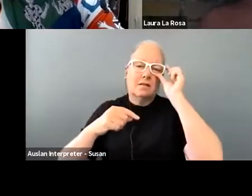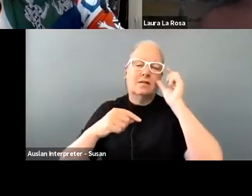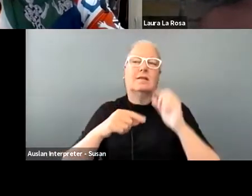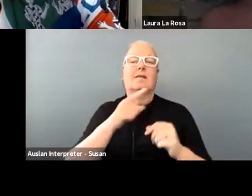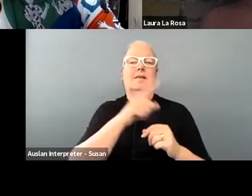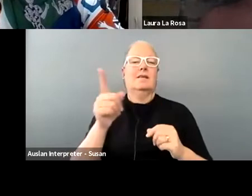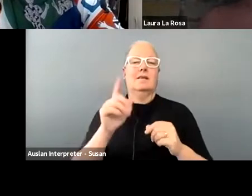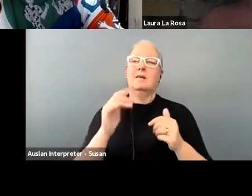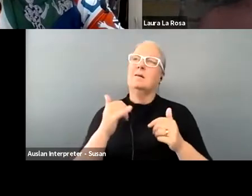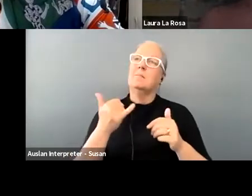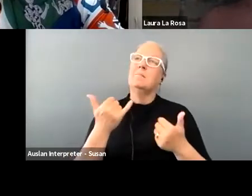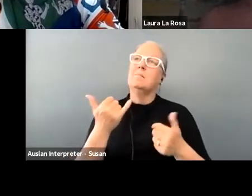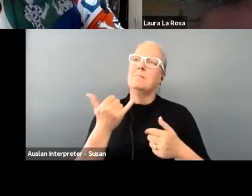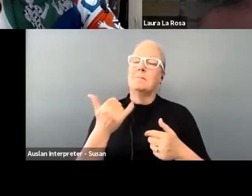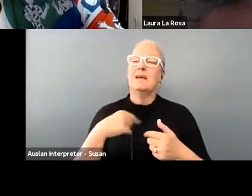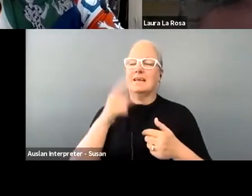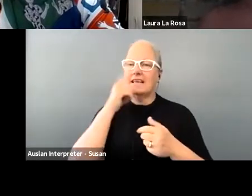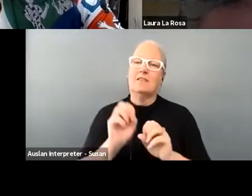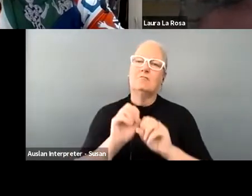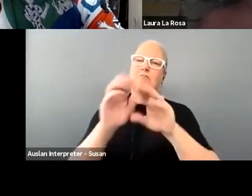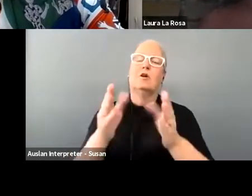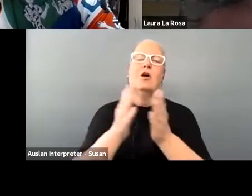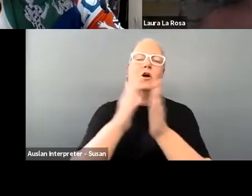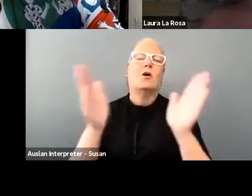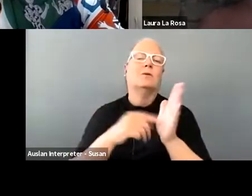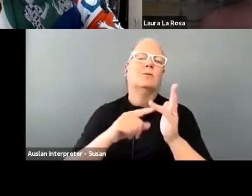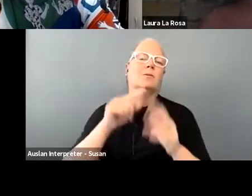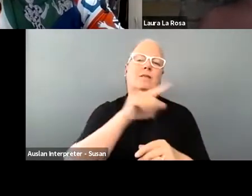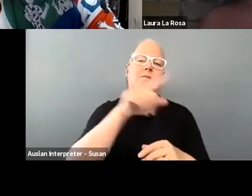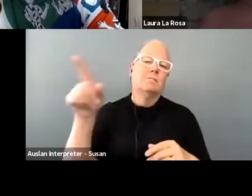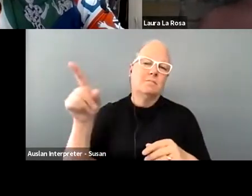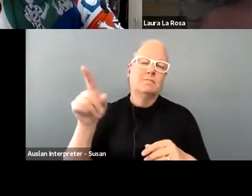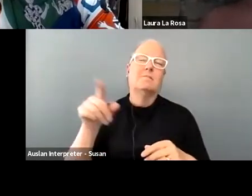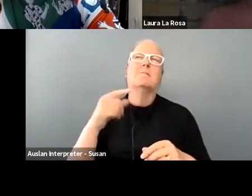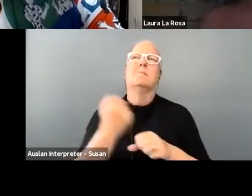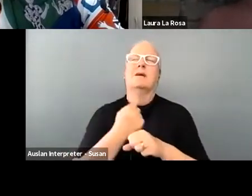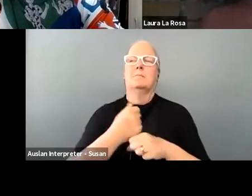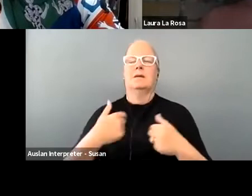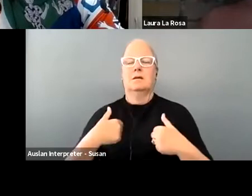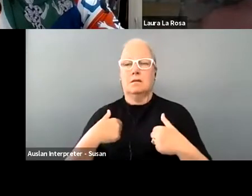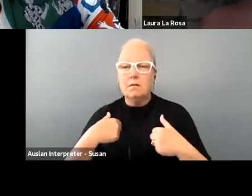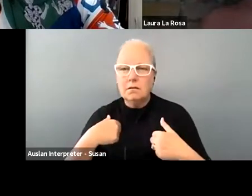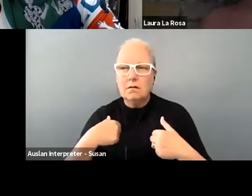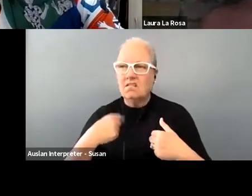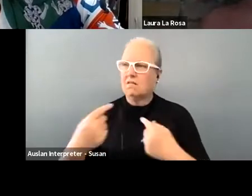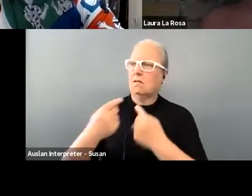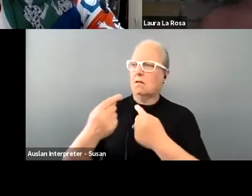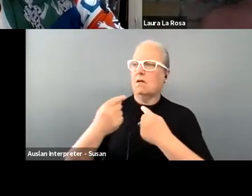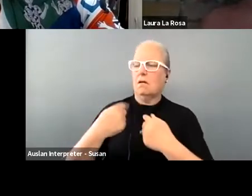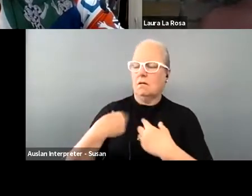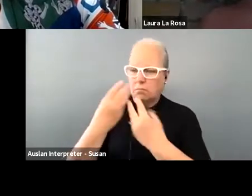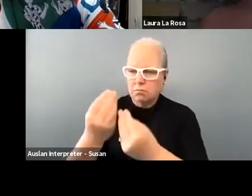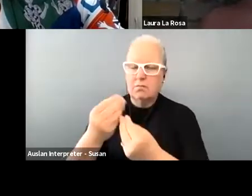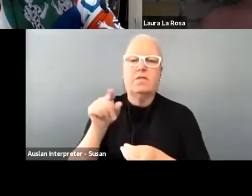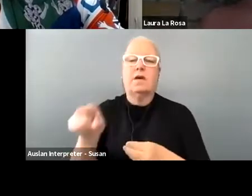sort of language a bit destigmatized or whatever, that made me susceptible to their sort of attacks. As